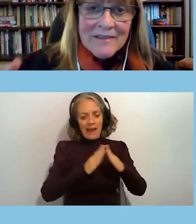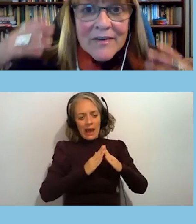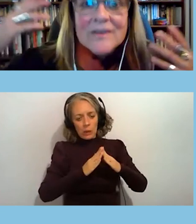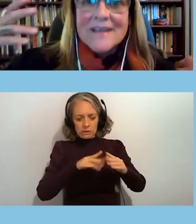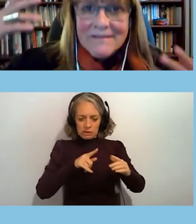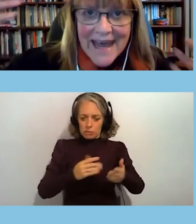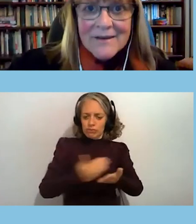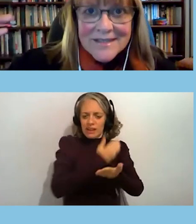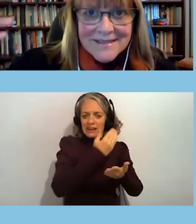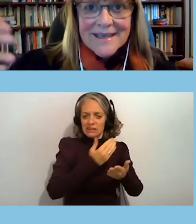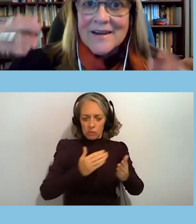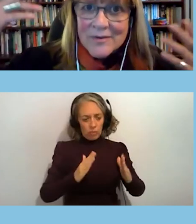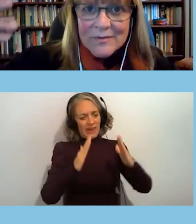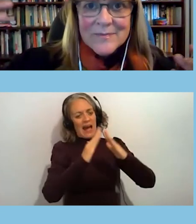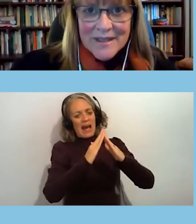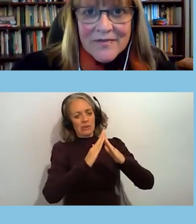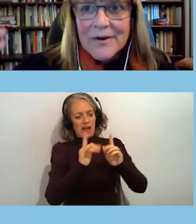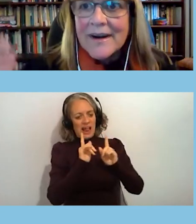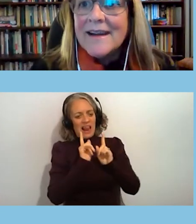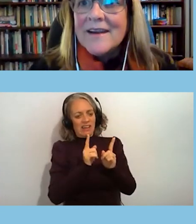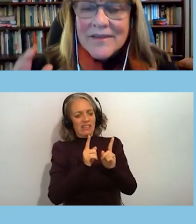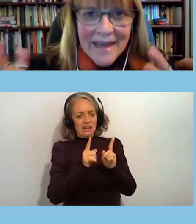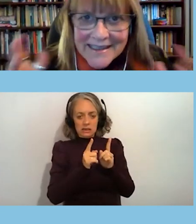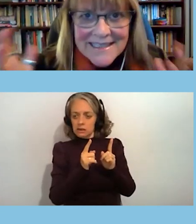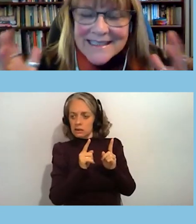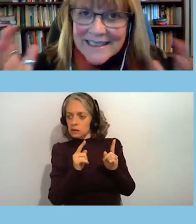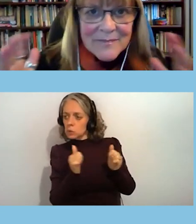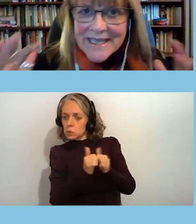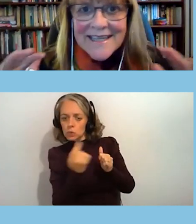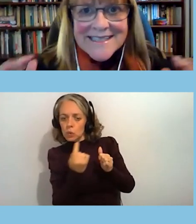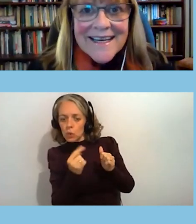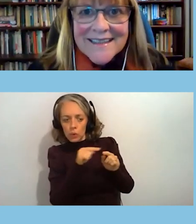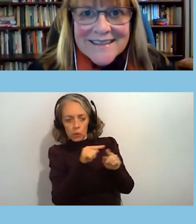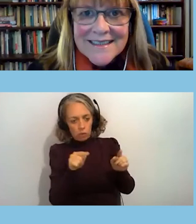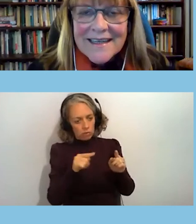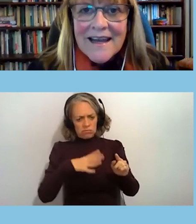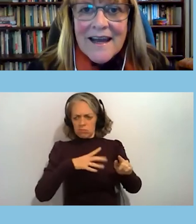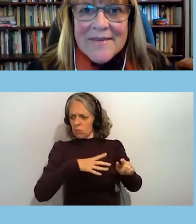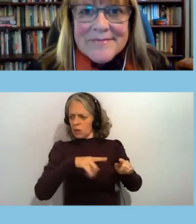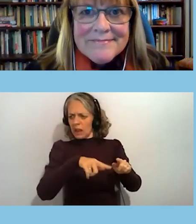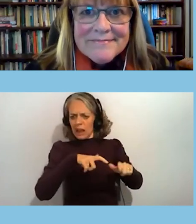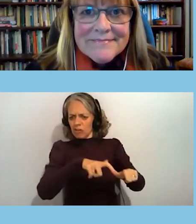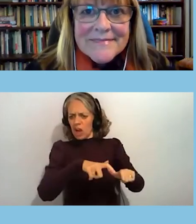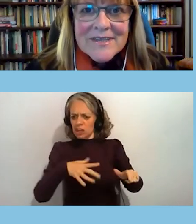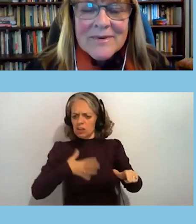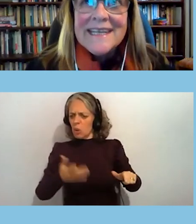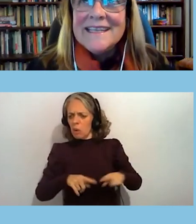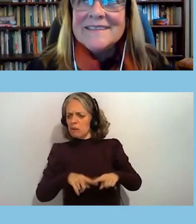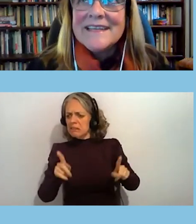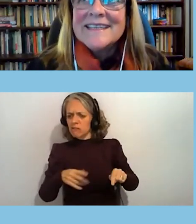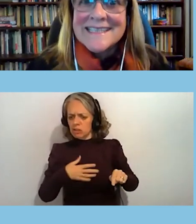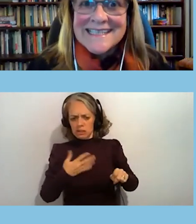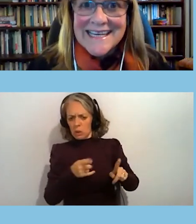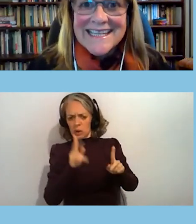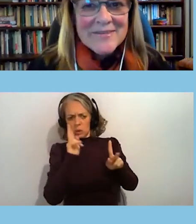or the version of the house and who it was built for, that doesn't need to be unsettled. So we